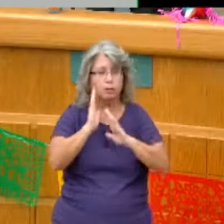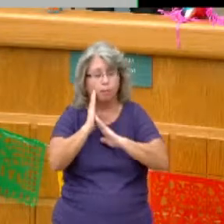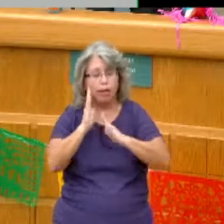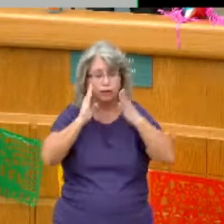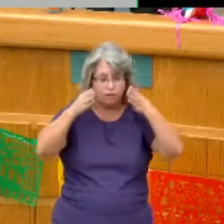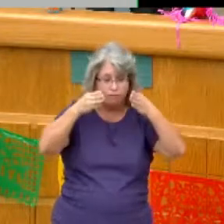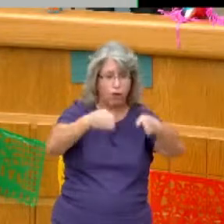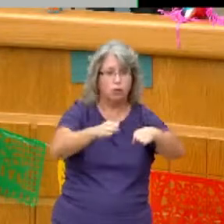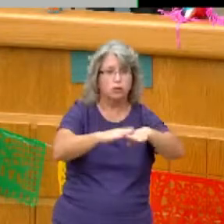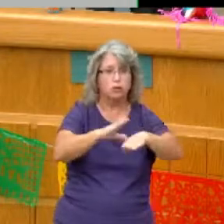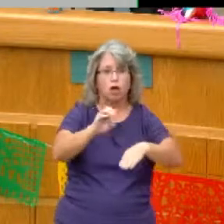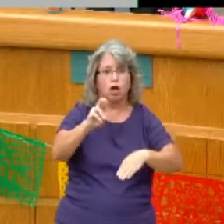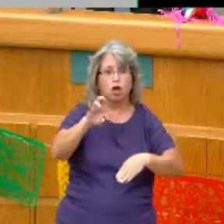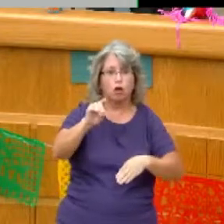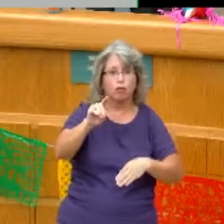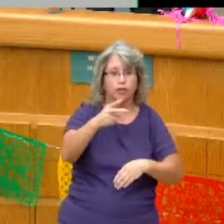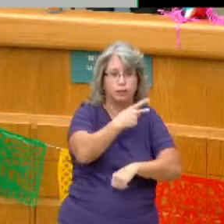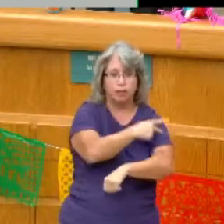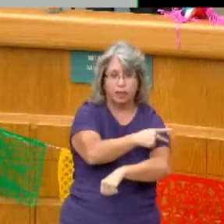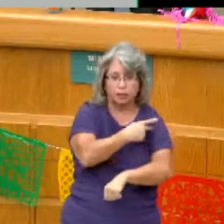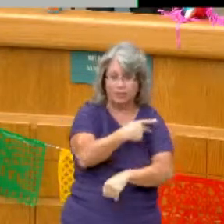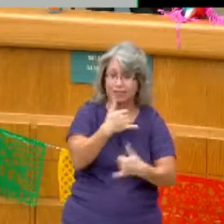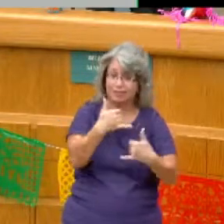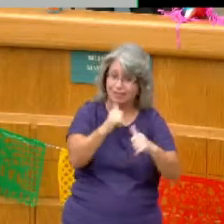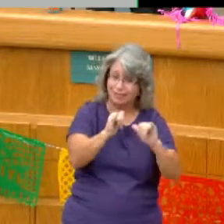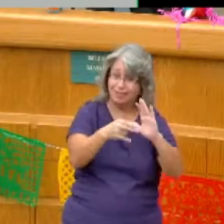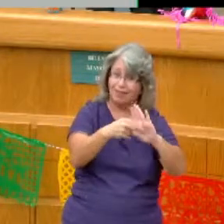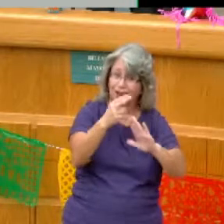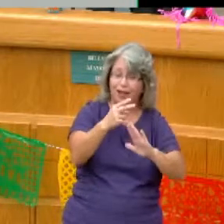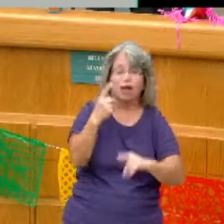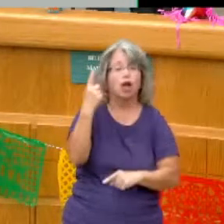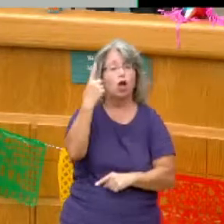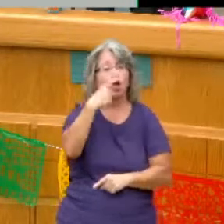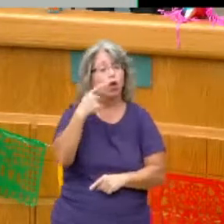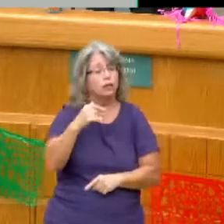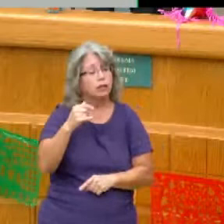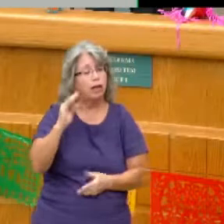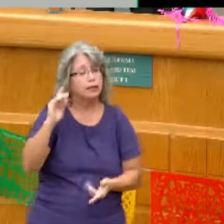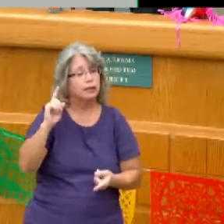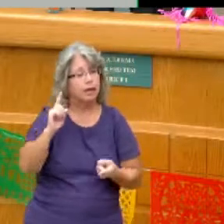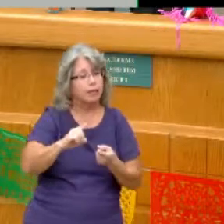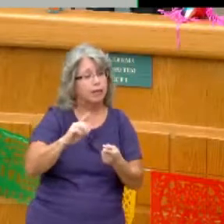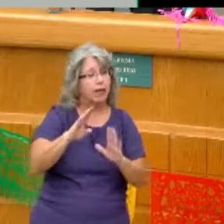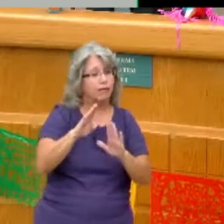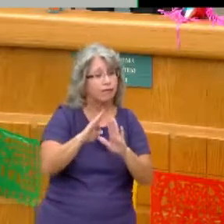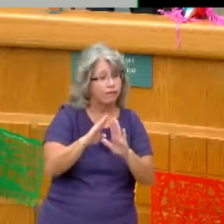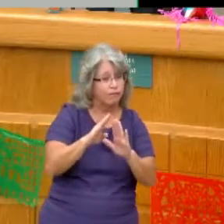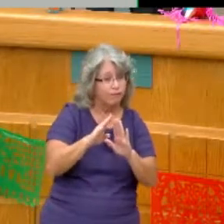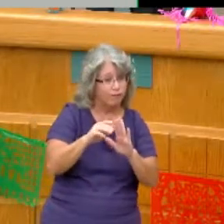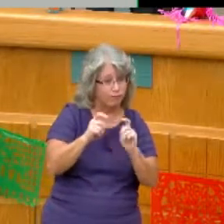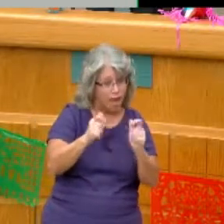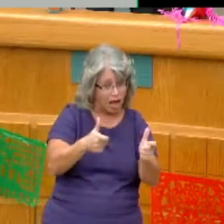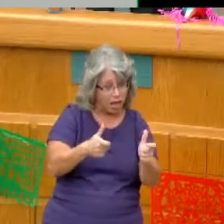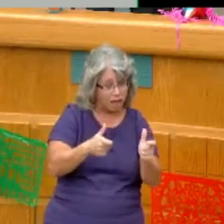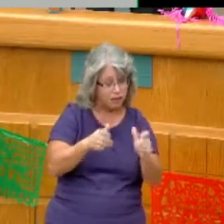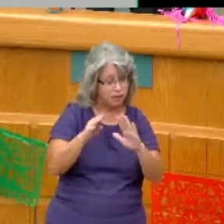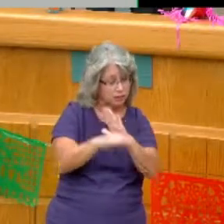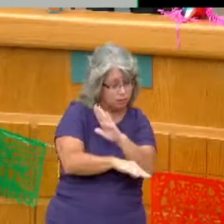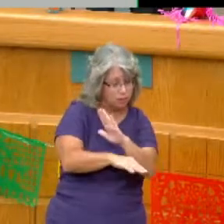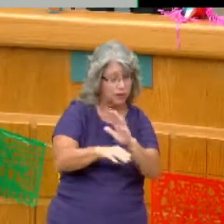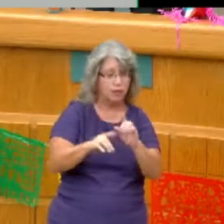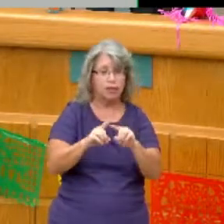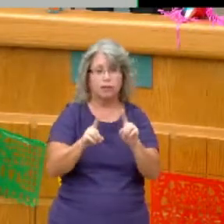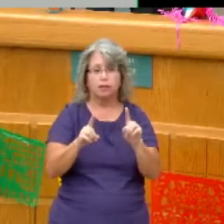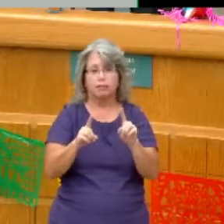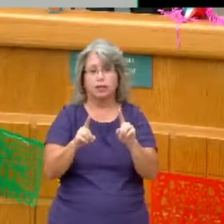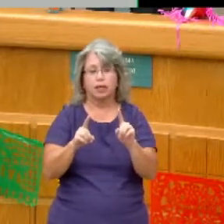very high percentage. And it looks like it's coming down very fast, but when we were up at 40, now we're still at 28, even